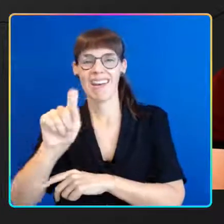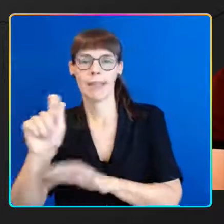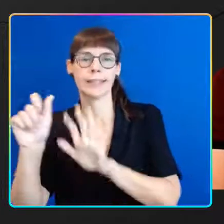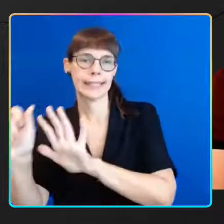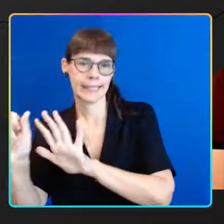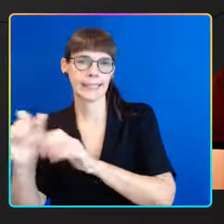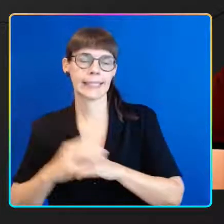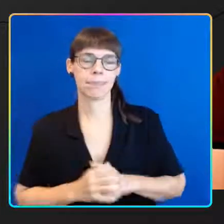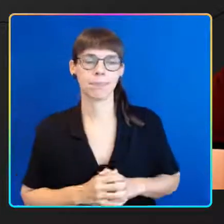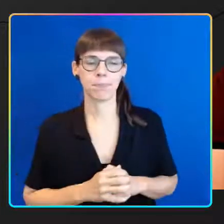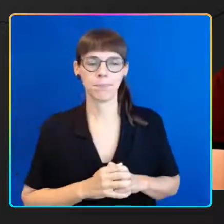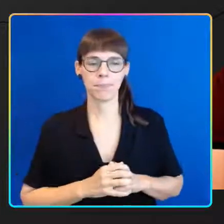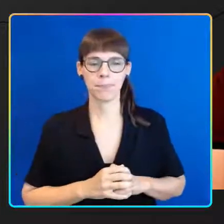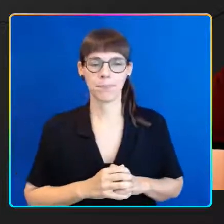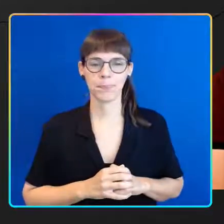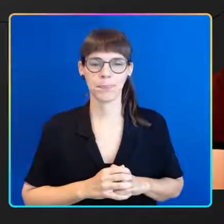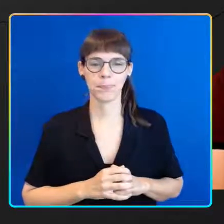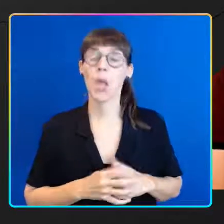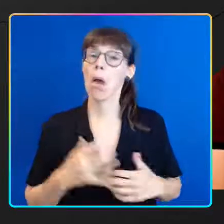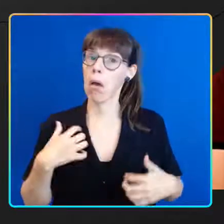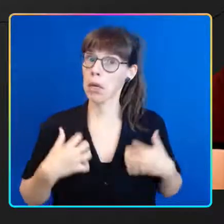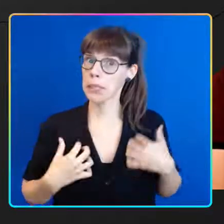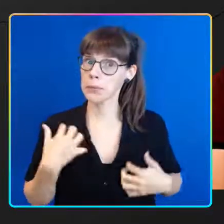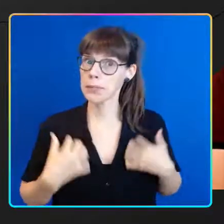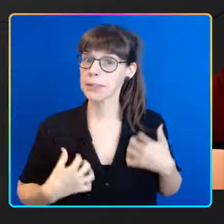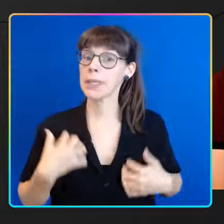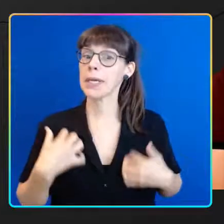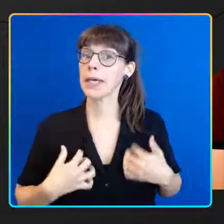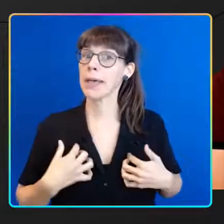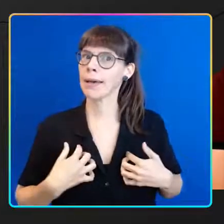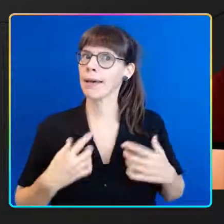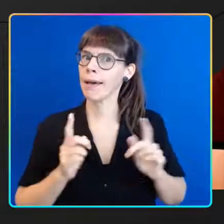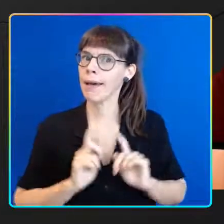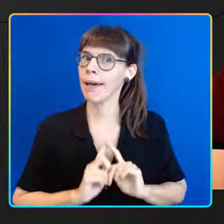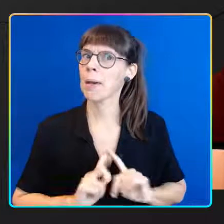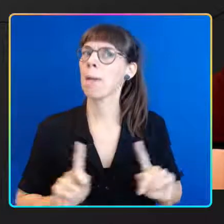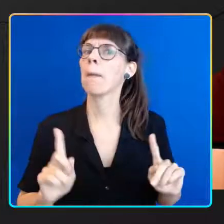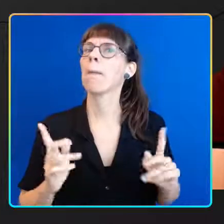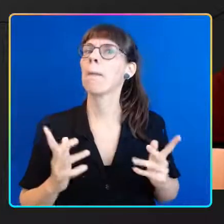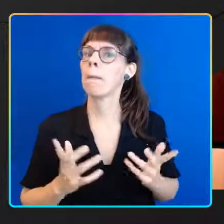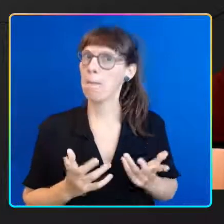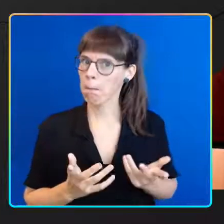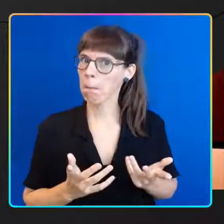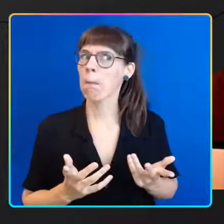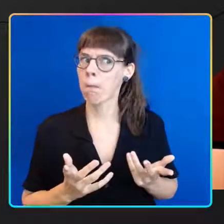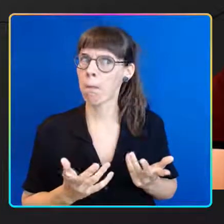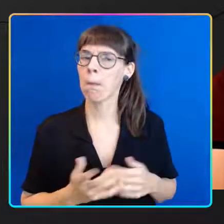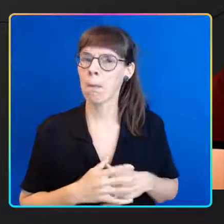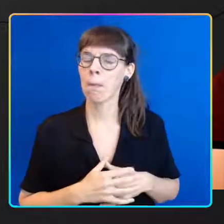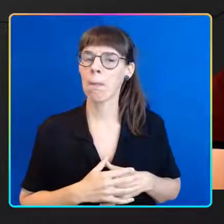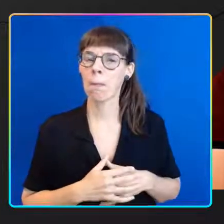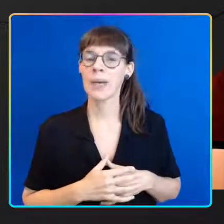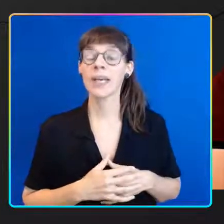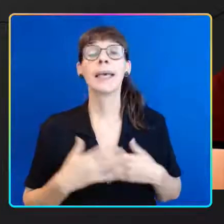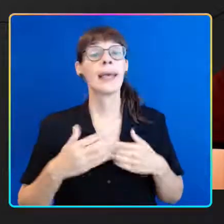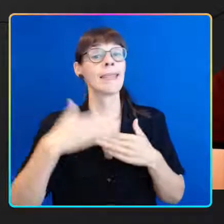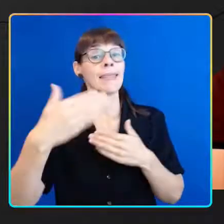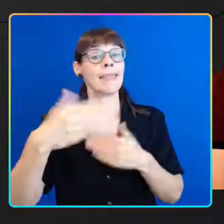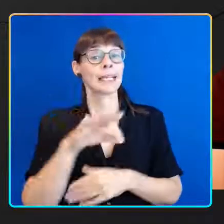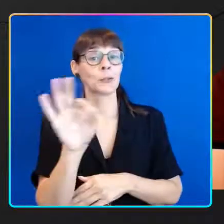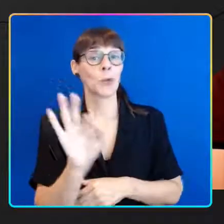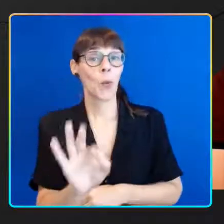Interesting. That does break our pattern for the most well-used one. Next question. What was the